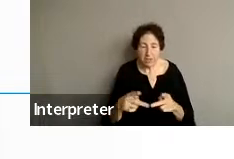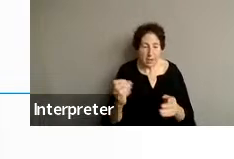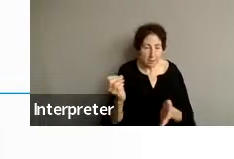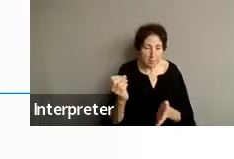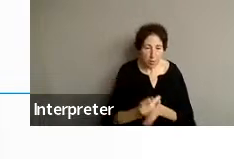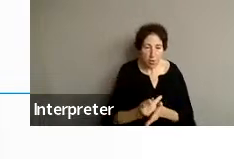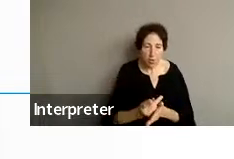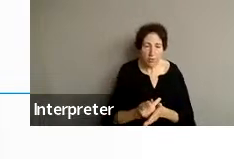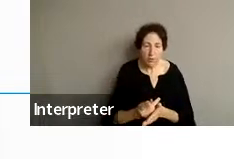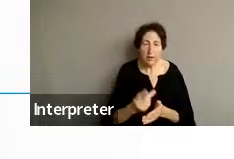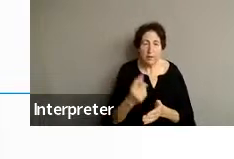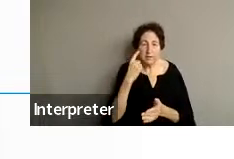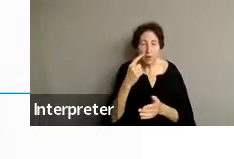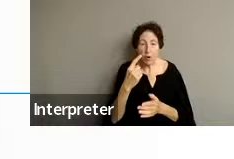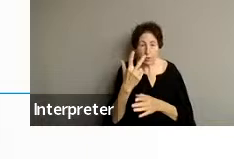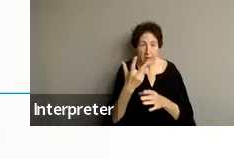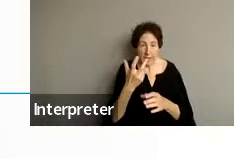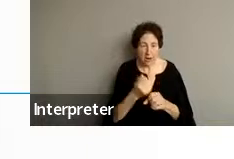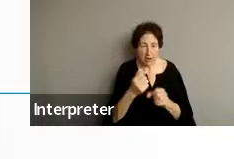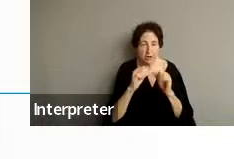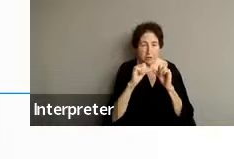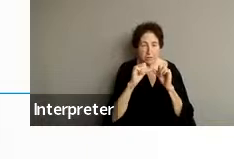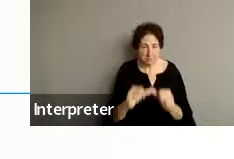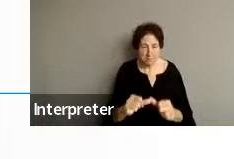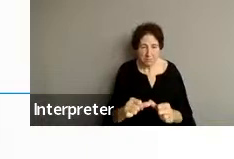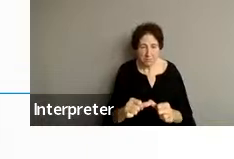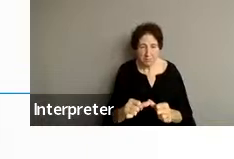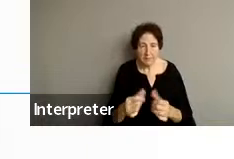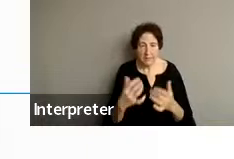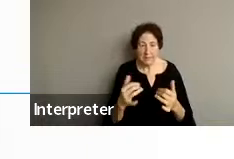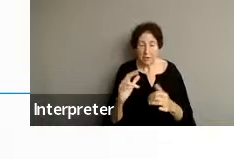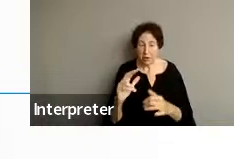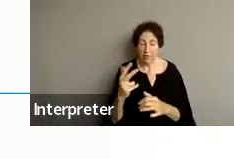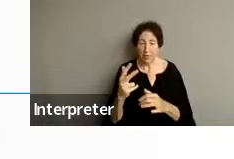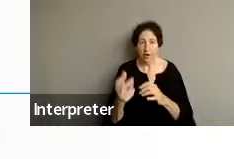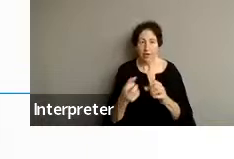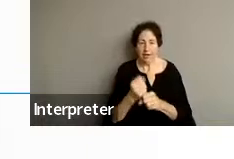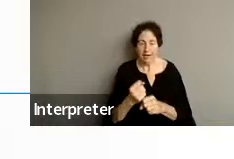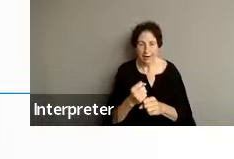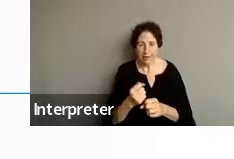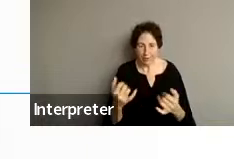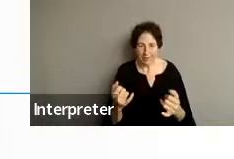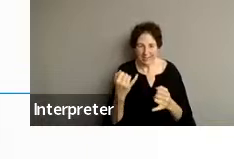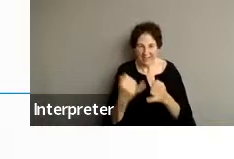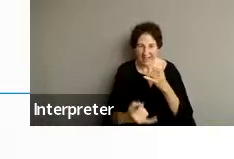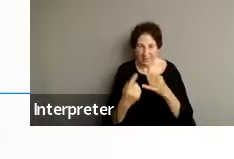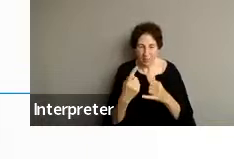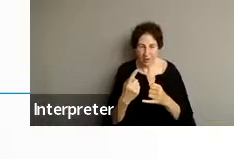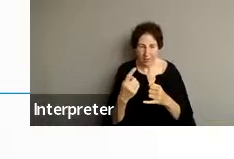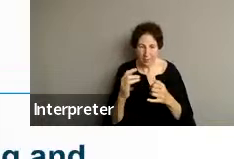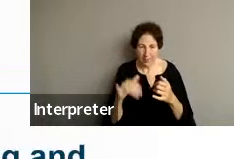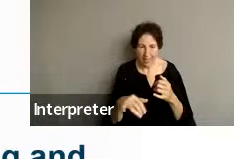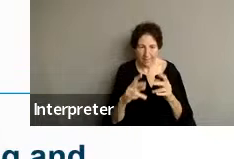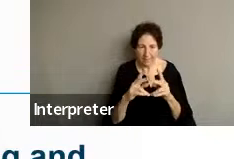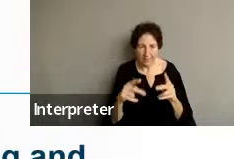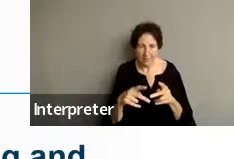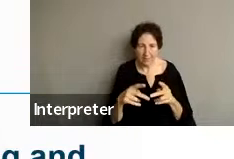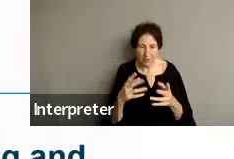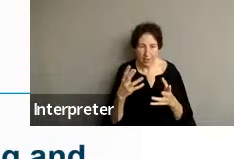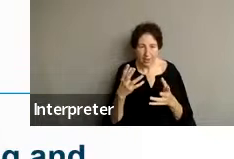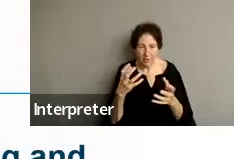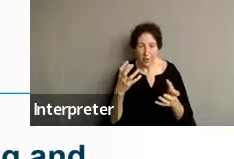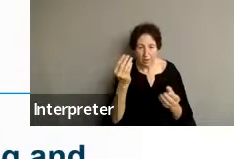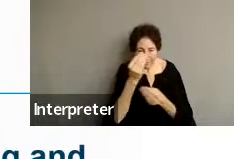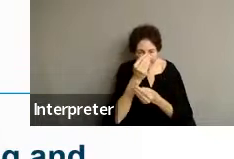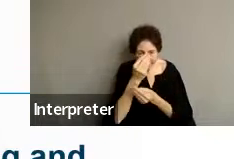it was approved for 3 years. And this is our 3rd year. So this will be our final year with this position. So just wanted to